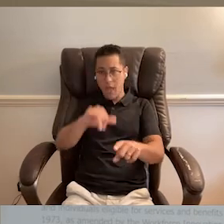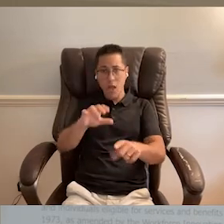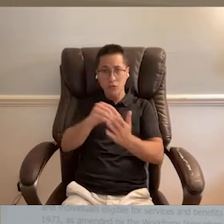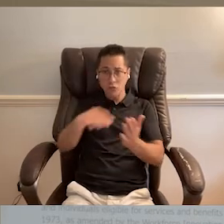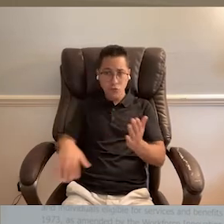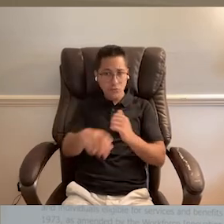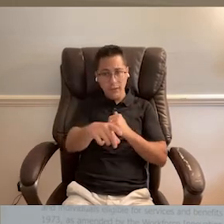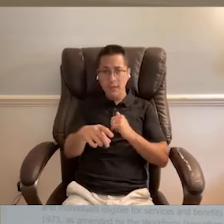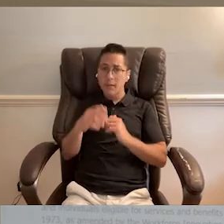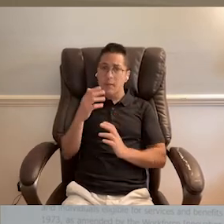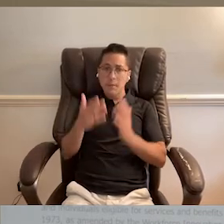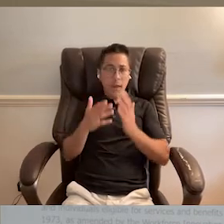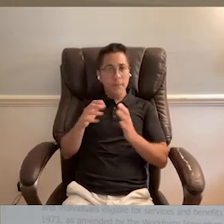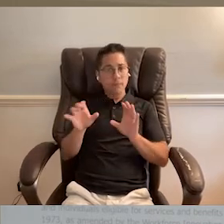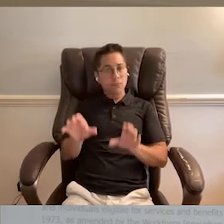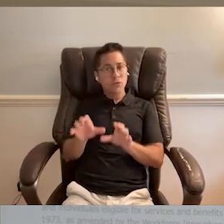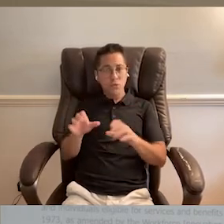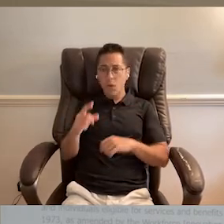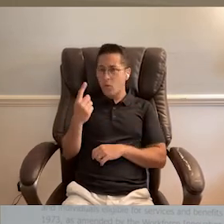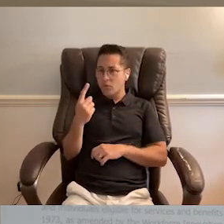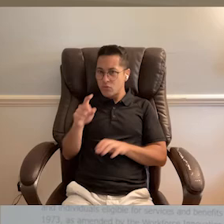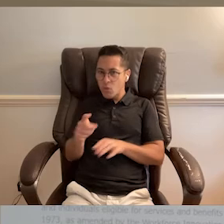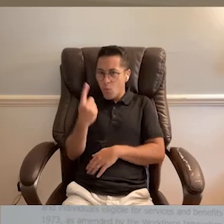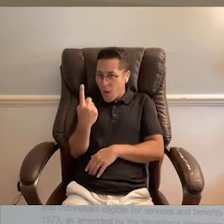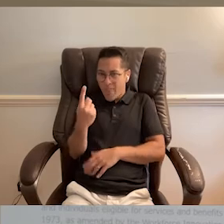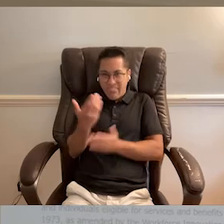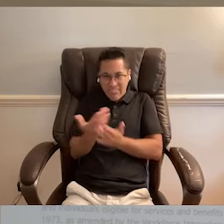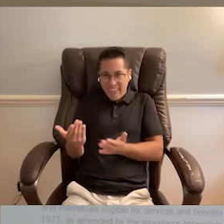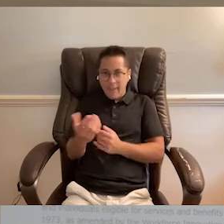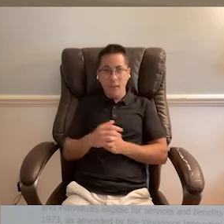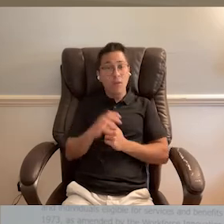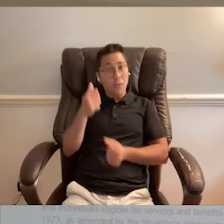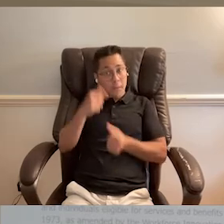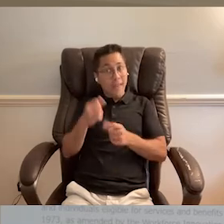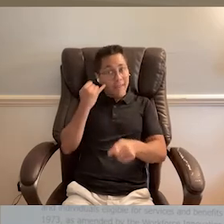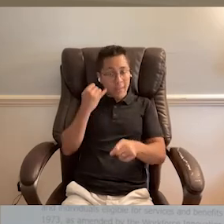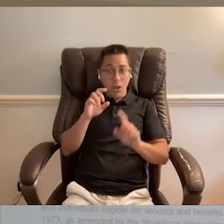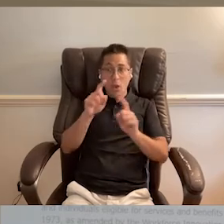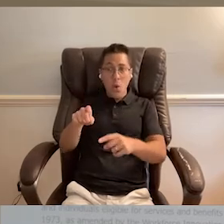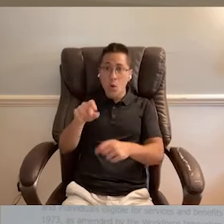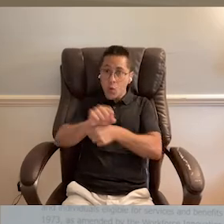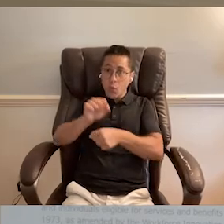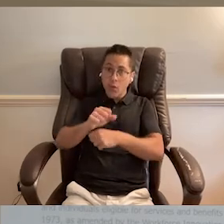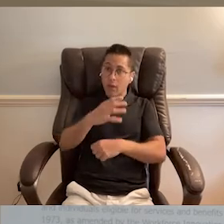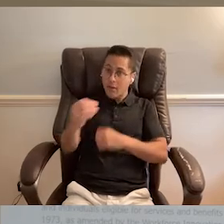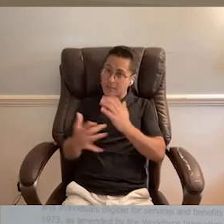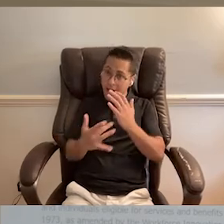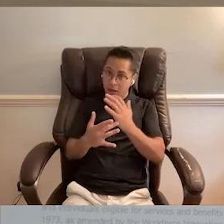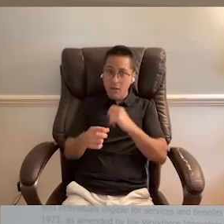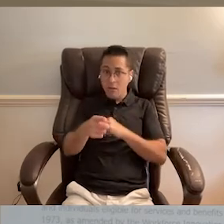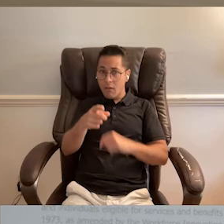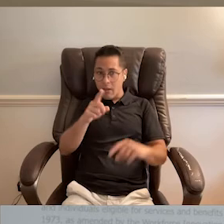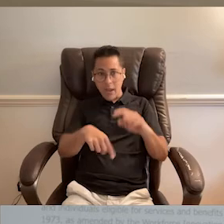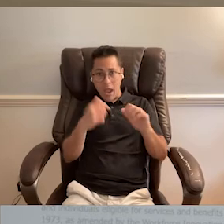a single thing. So remember also, if your child goes to career and technical and they can't pass all of automotive,